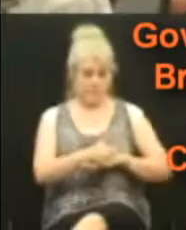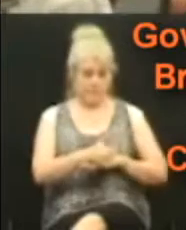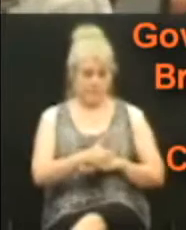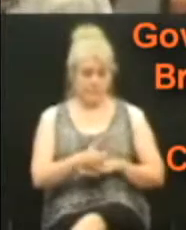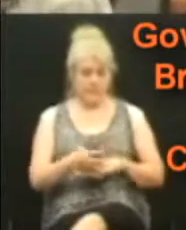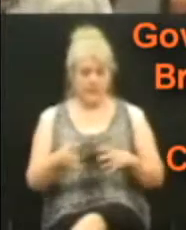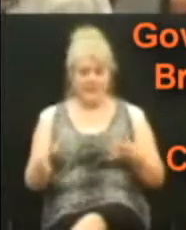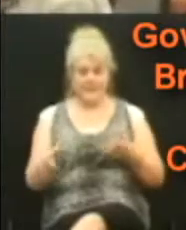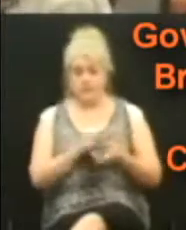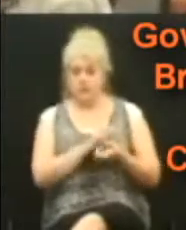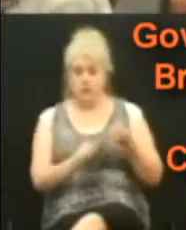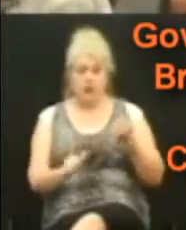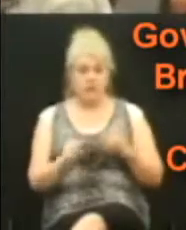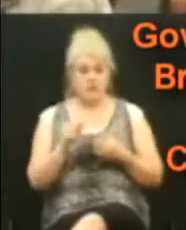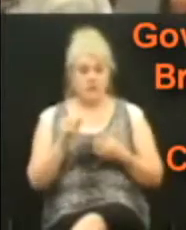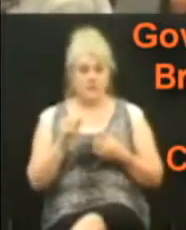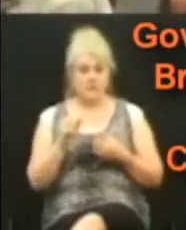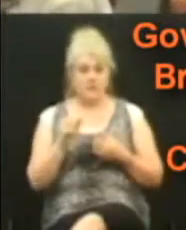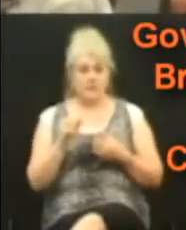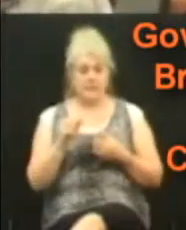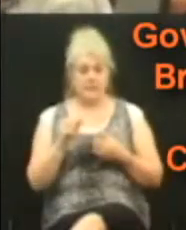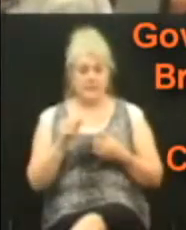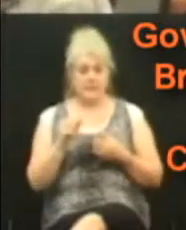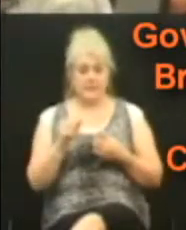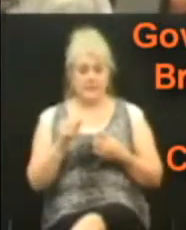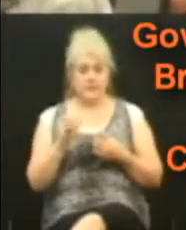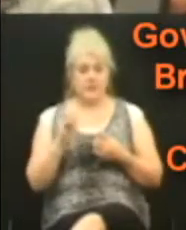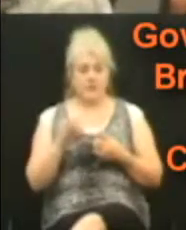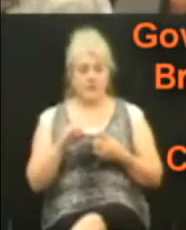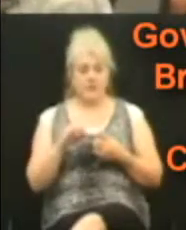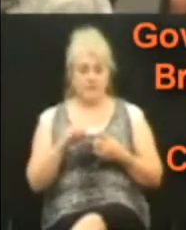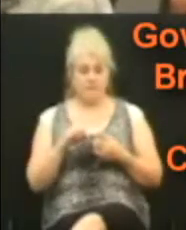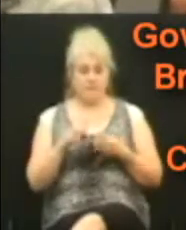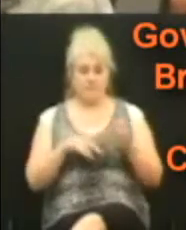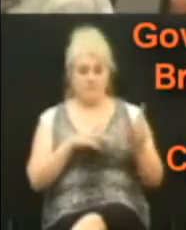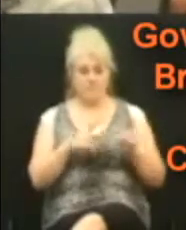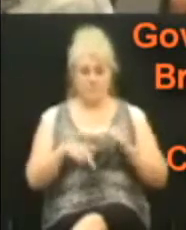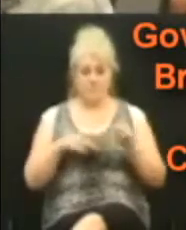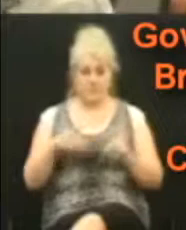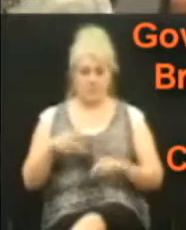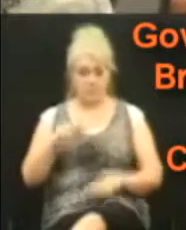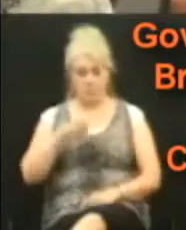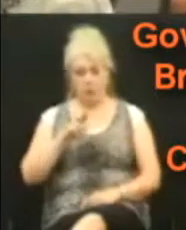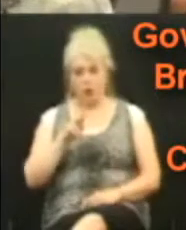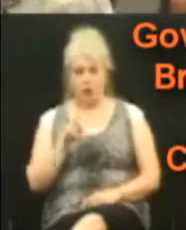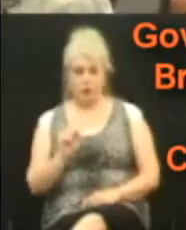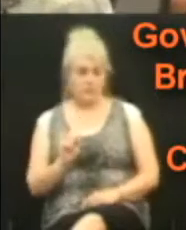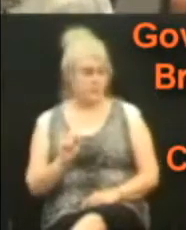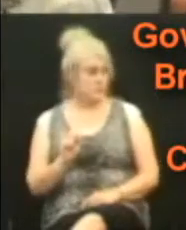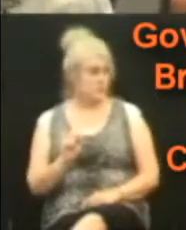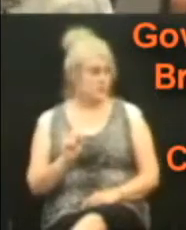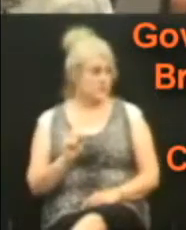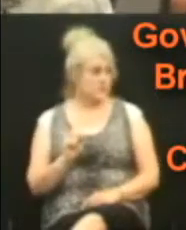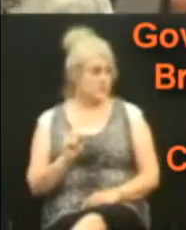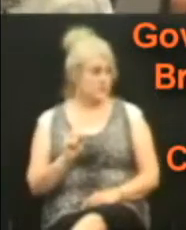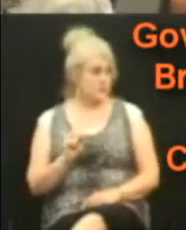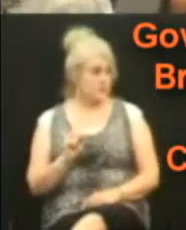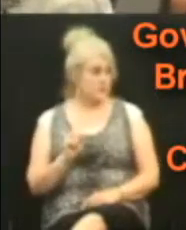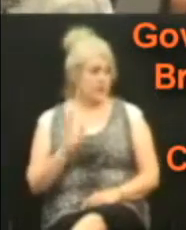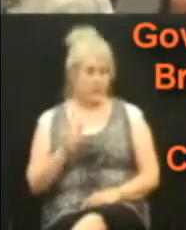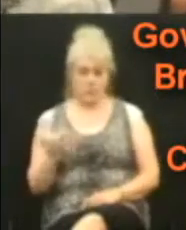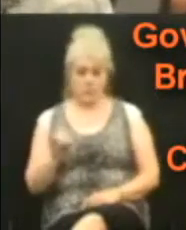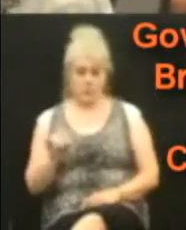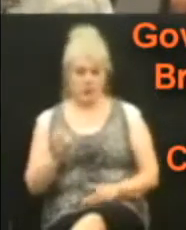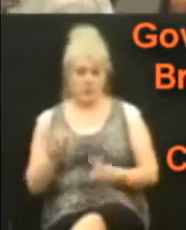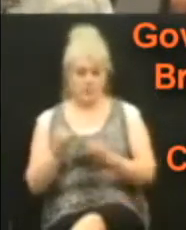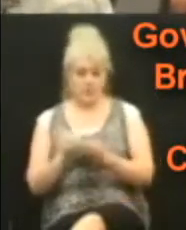destruction of damage to people's park, open space, lands. Okay, so that's where the people's park neighborhood association meets.